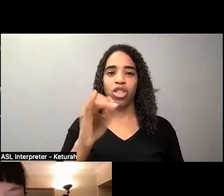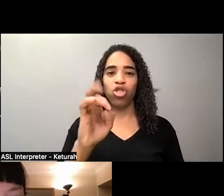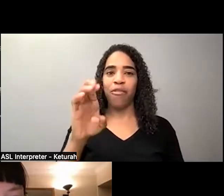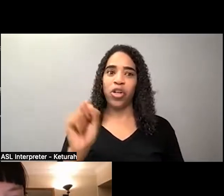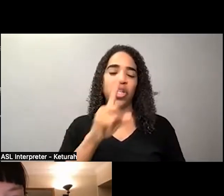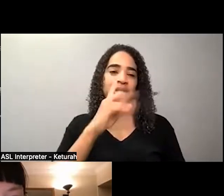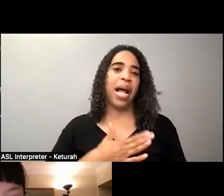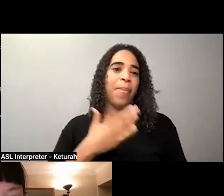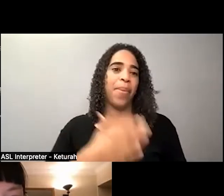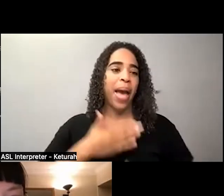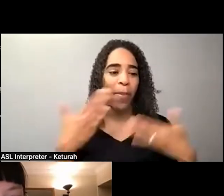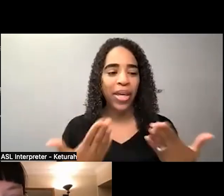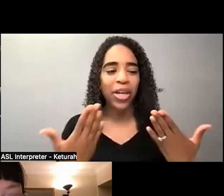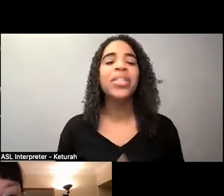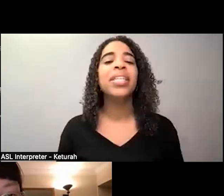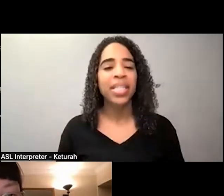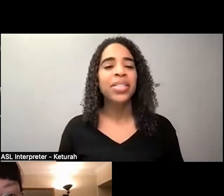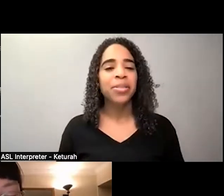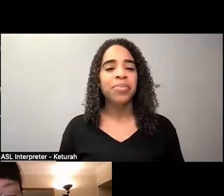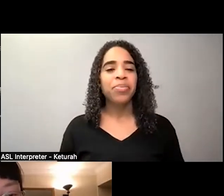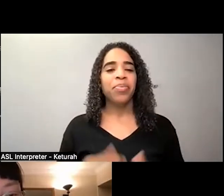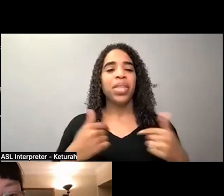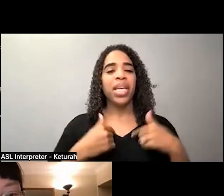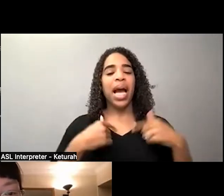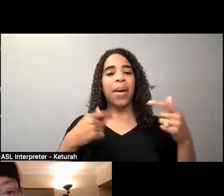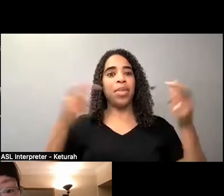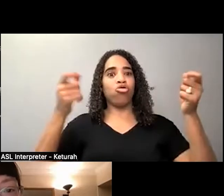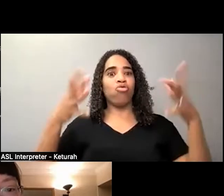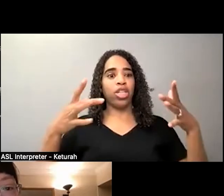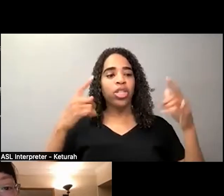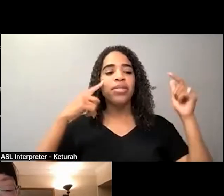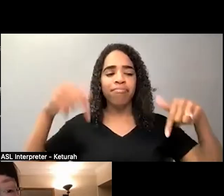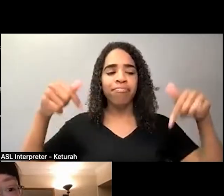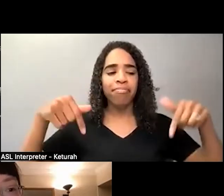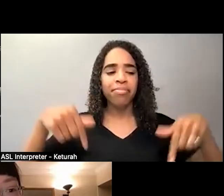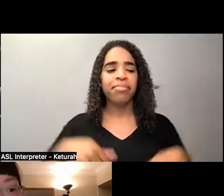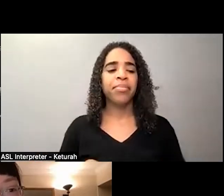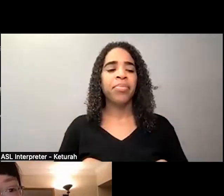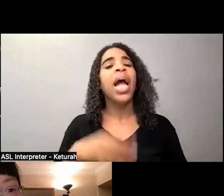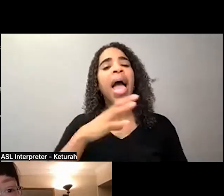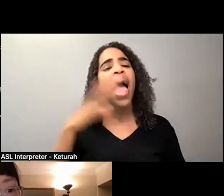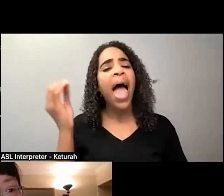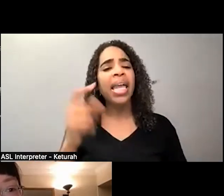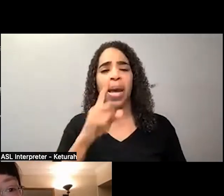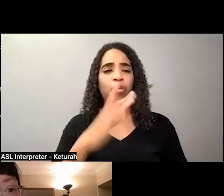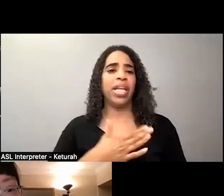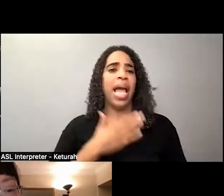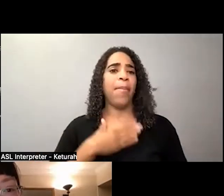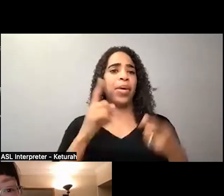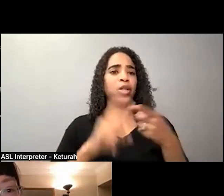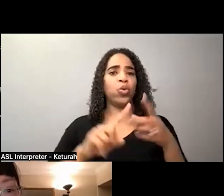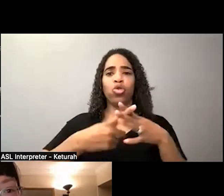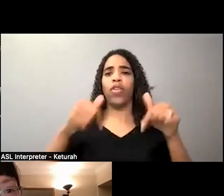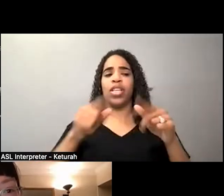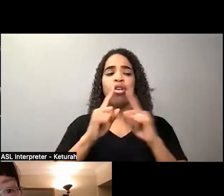Real 22. I am the founding director of Third Horizon. And I'm really happy to be moderating this conversation,